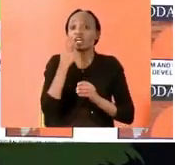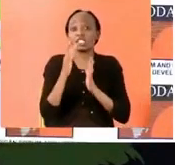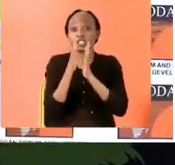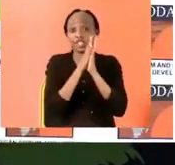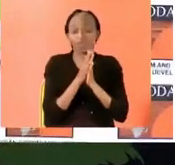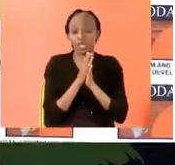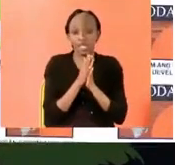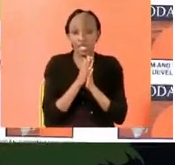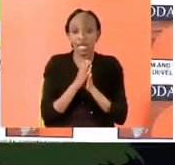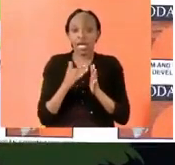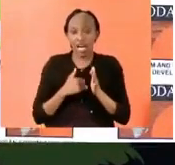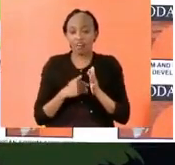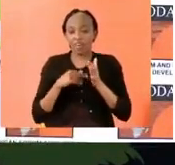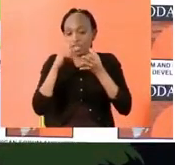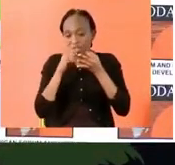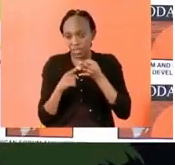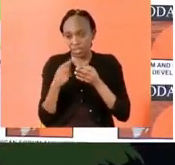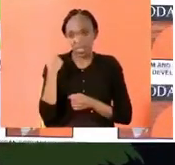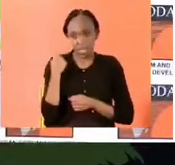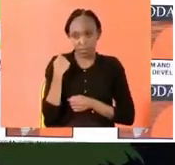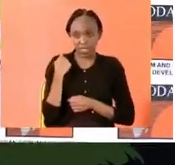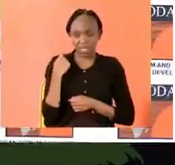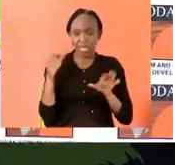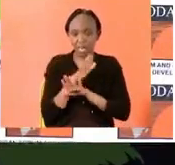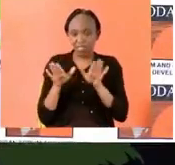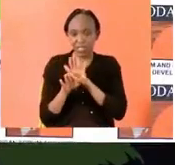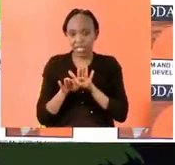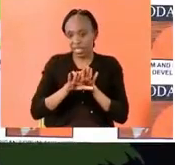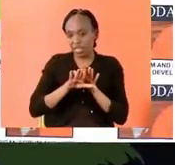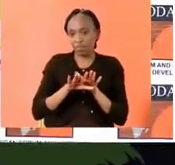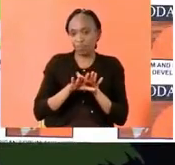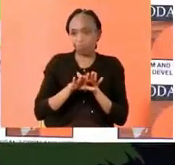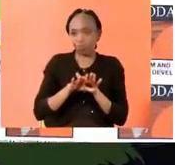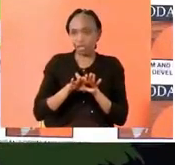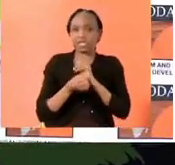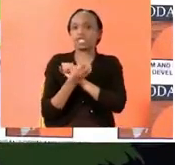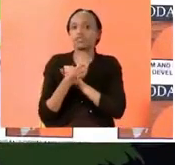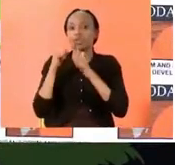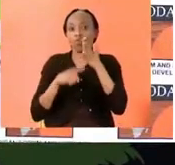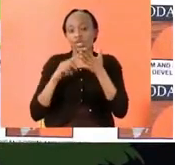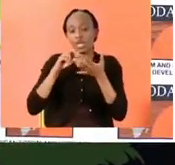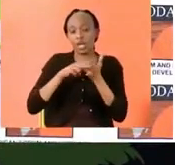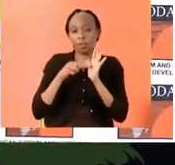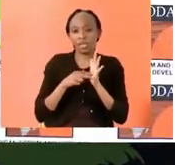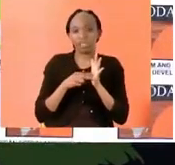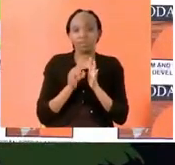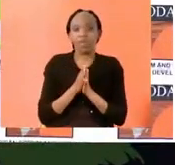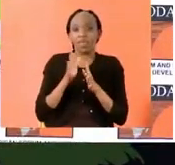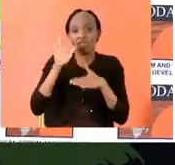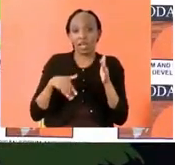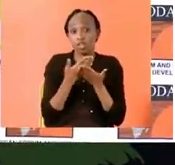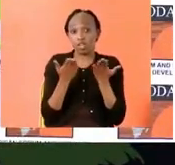like to stick to 3 numbers. 3 numbers, and everything else is just explaining what those numbers means, rather than